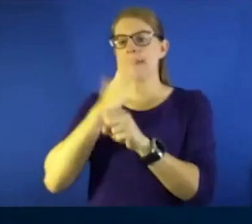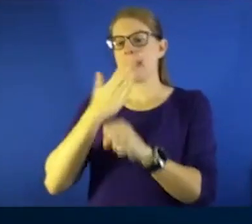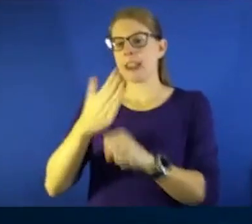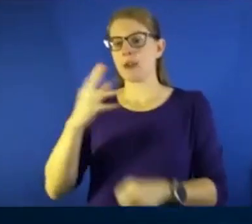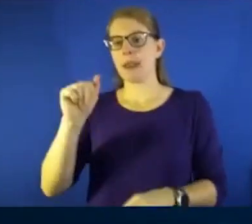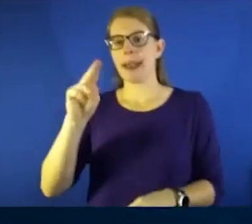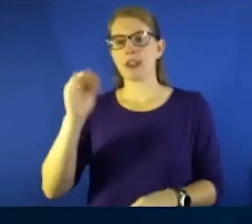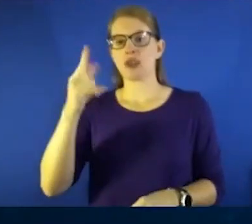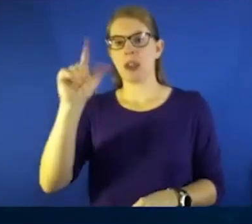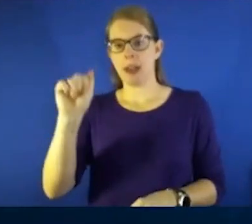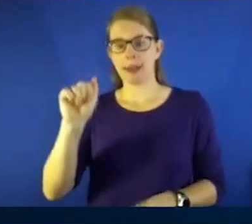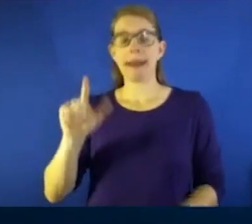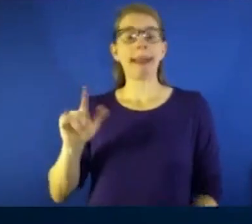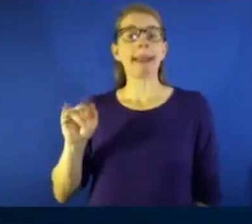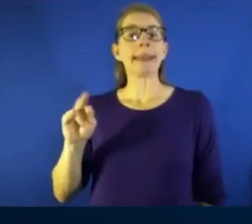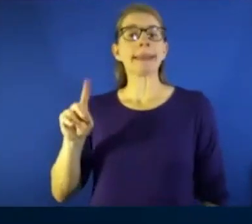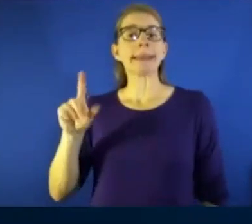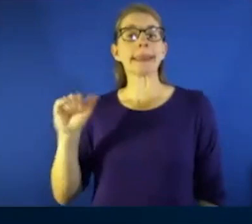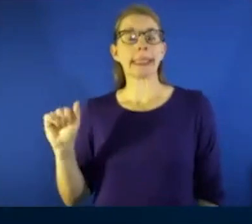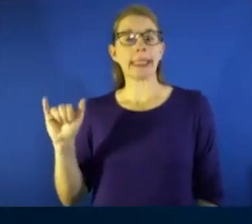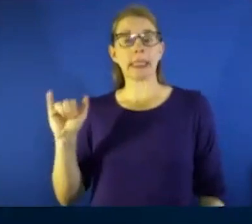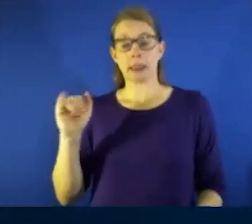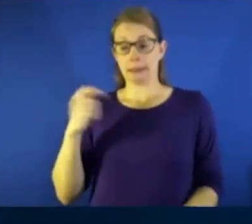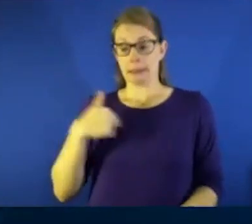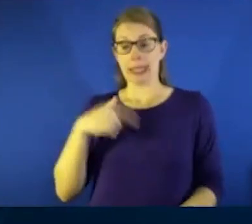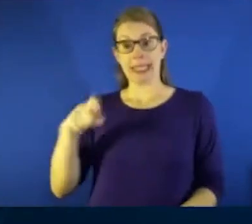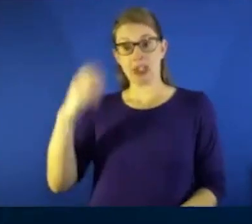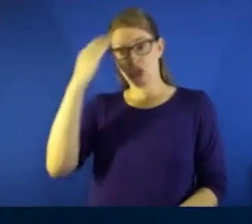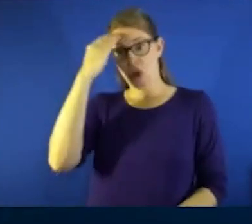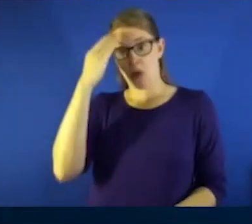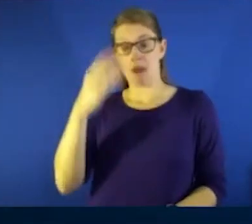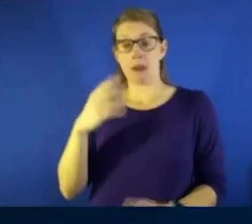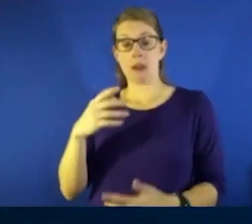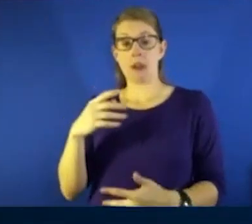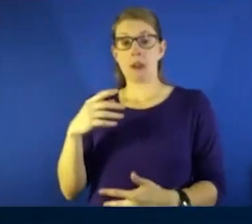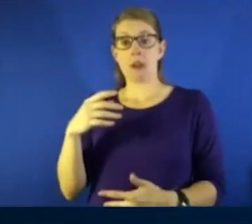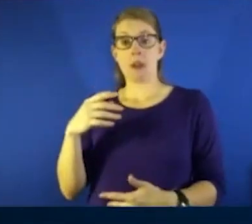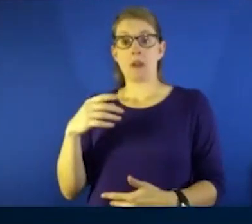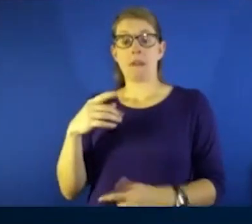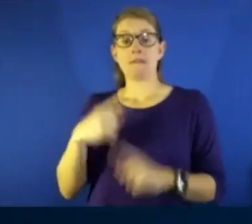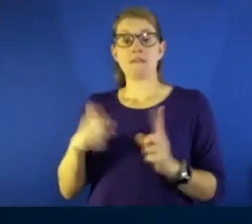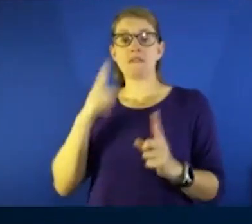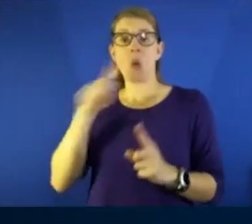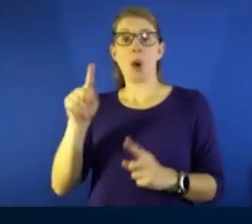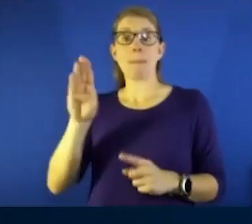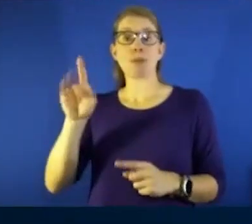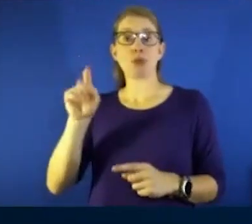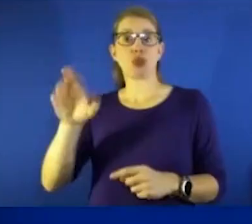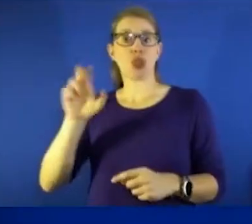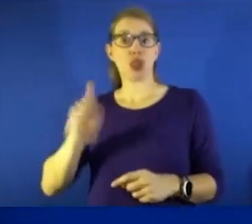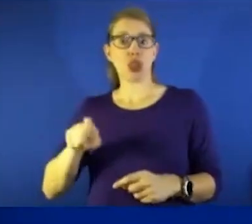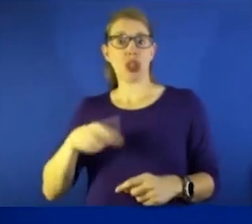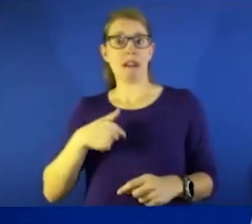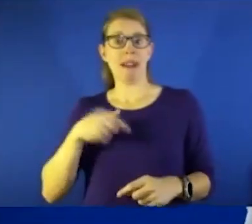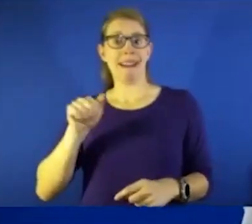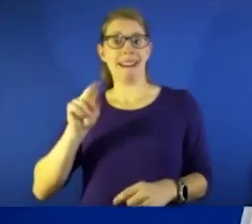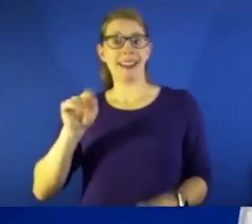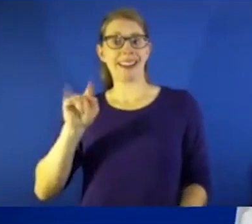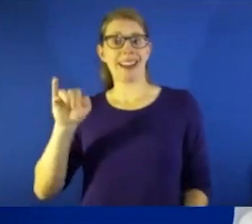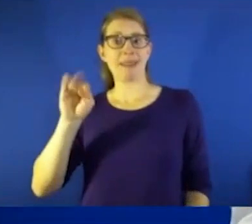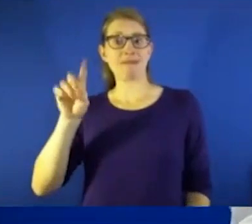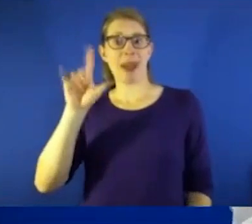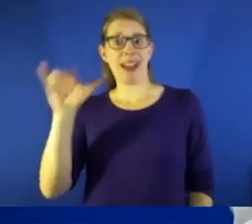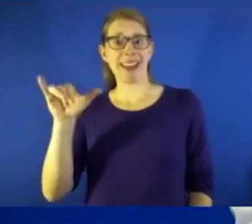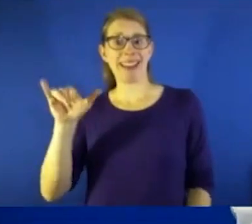in order to know if I need a booster for Moderna vaccine, should I get an antibody test? No. No? I think you don't really need the antibody test, and that's been